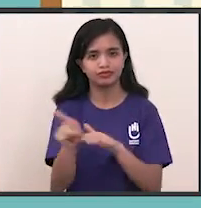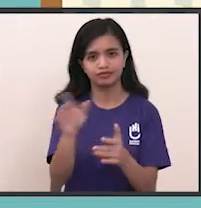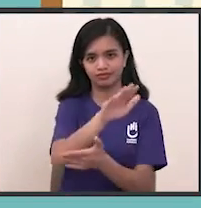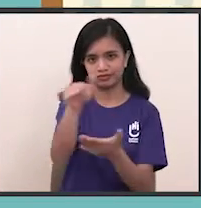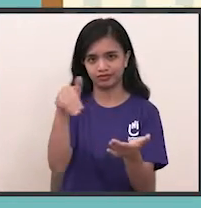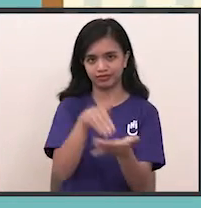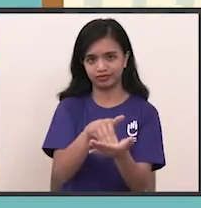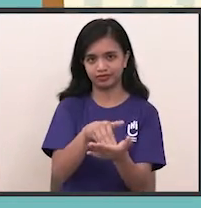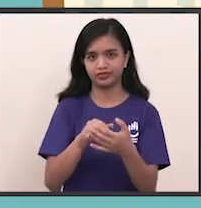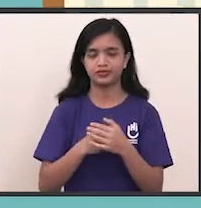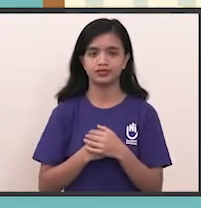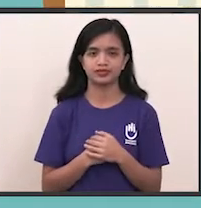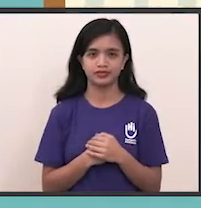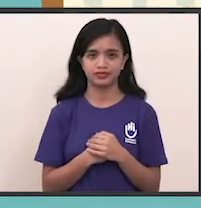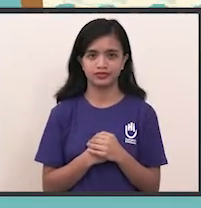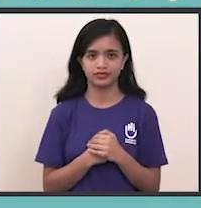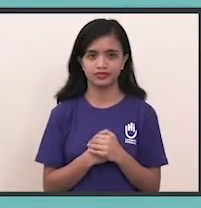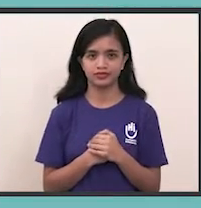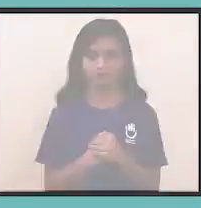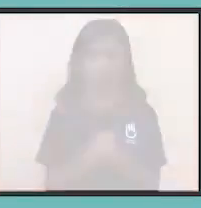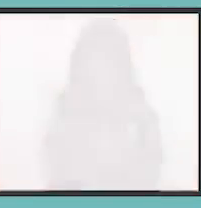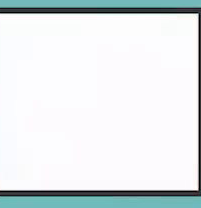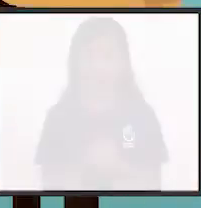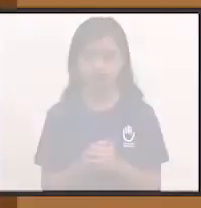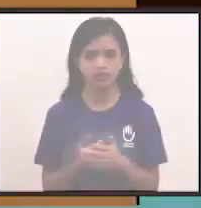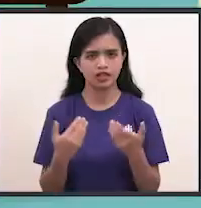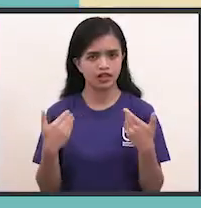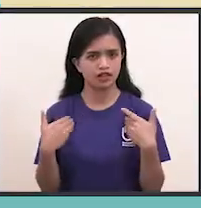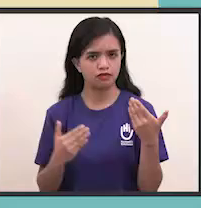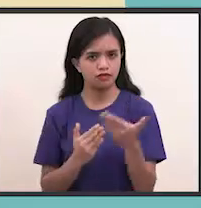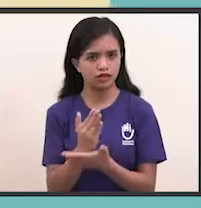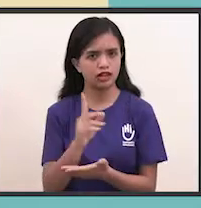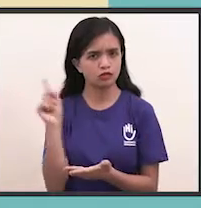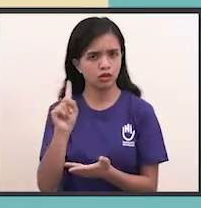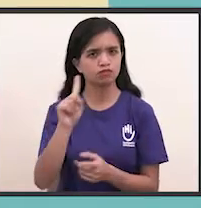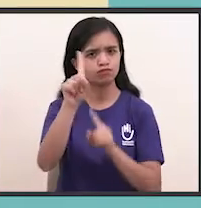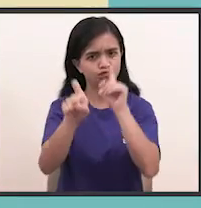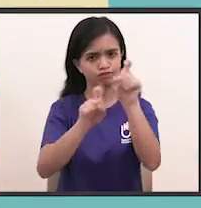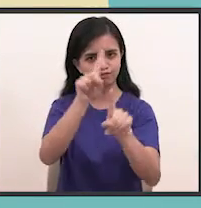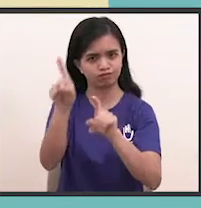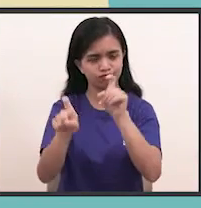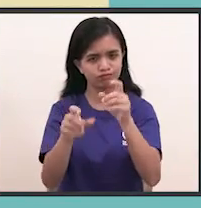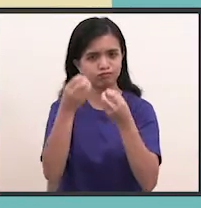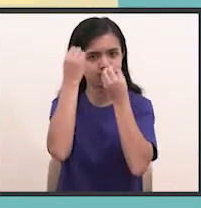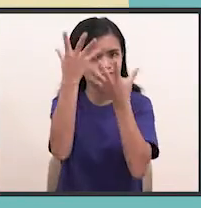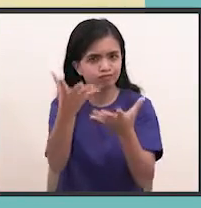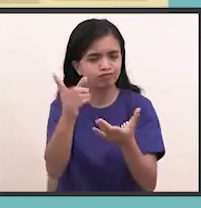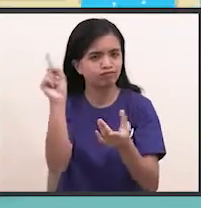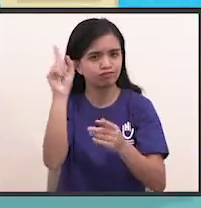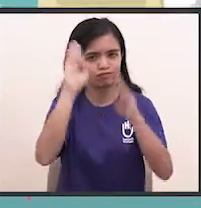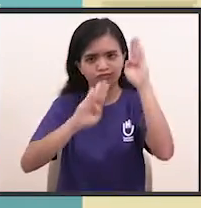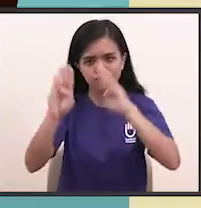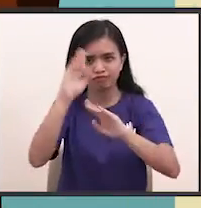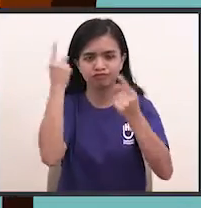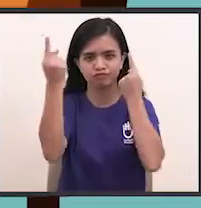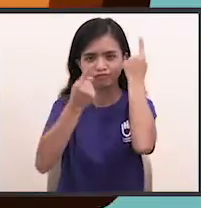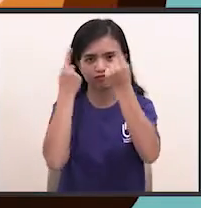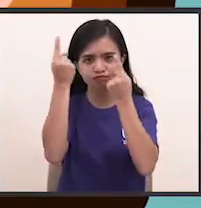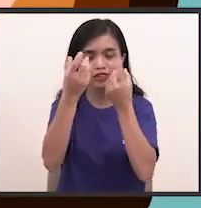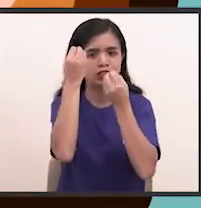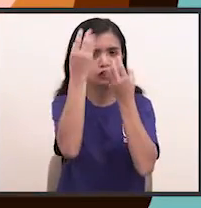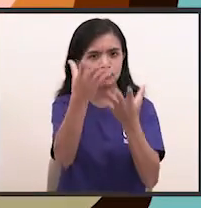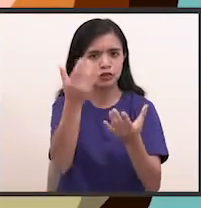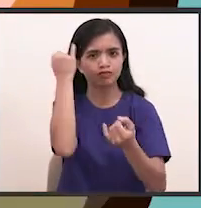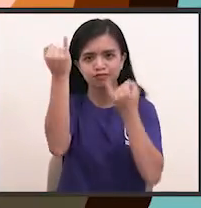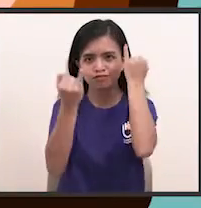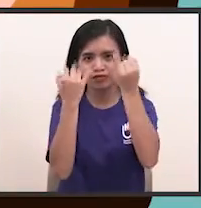the evacuation center. You have the right to ask questions, voice your concerns, and share